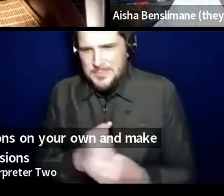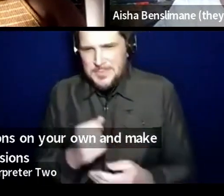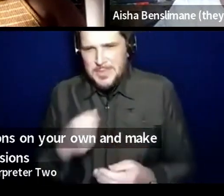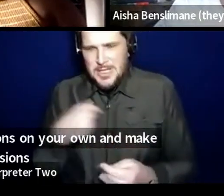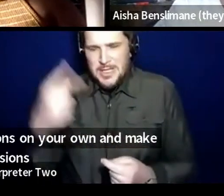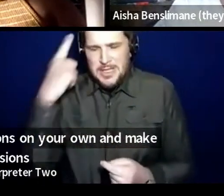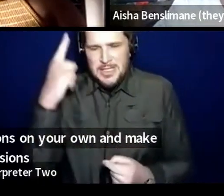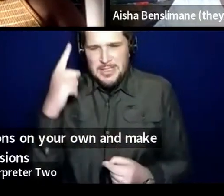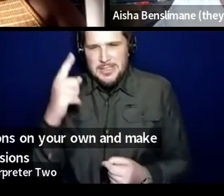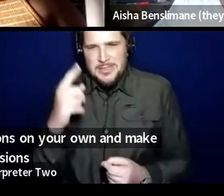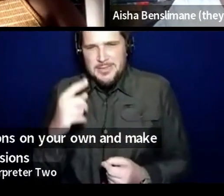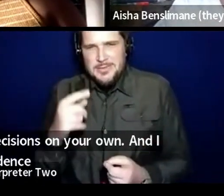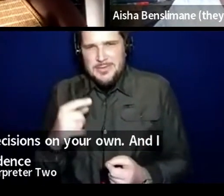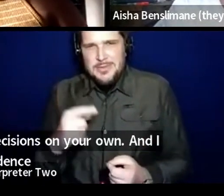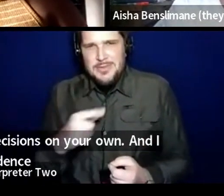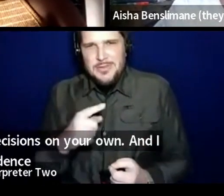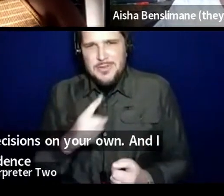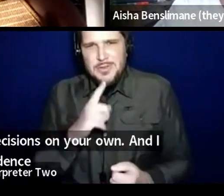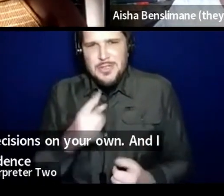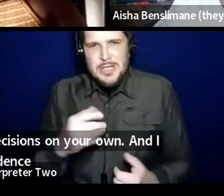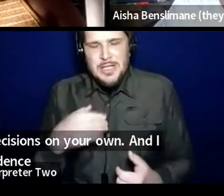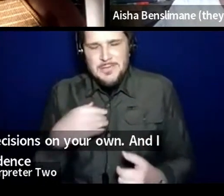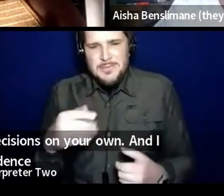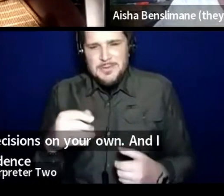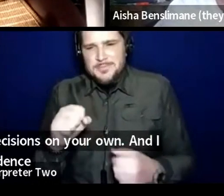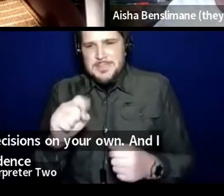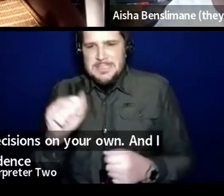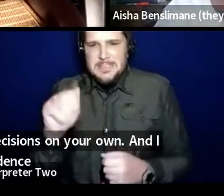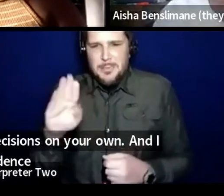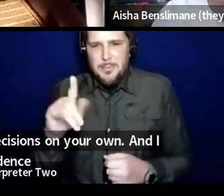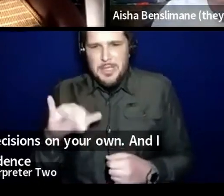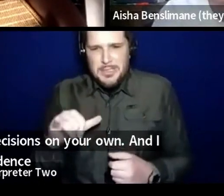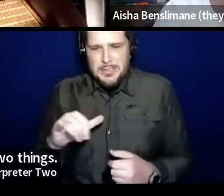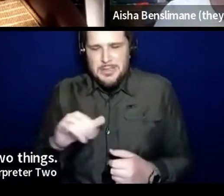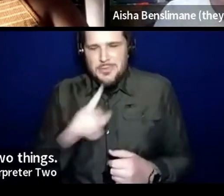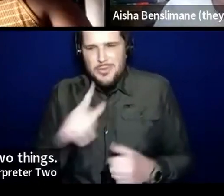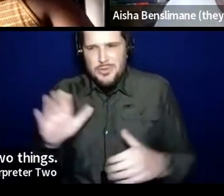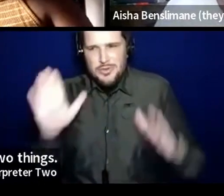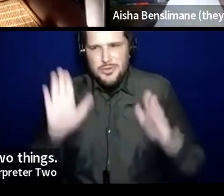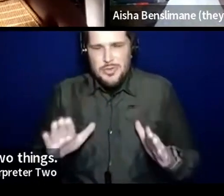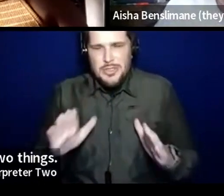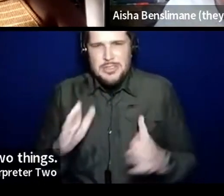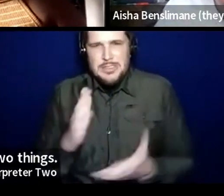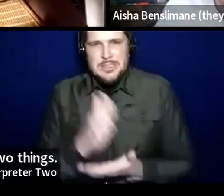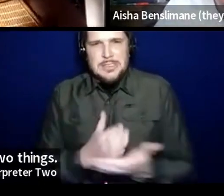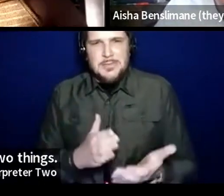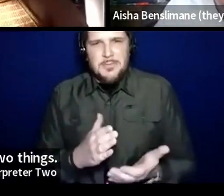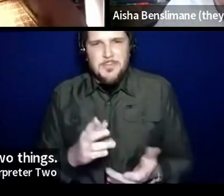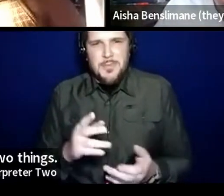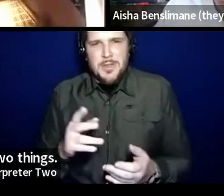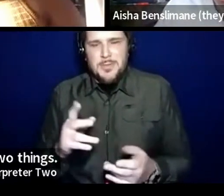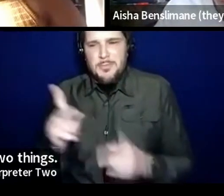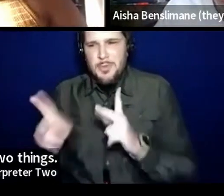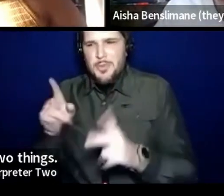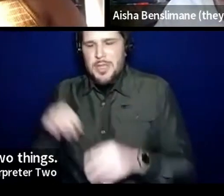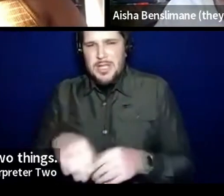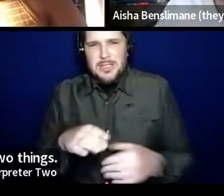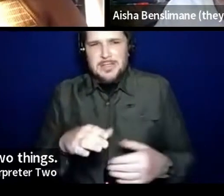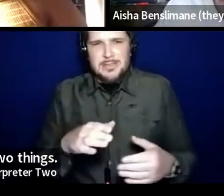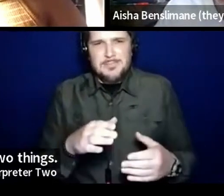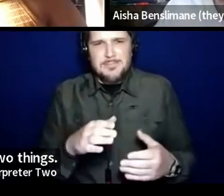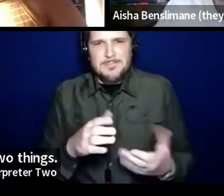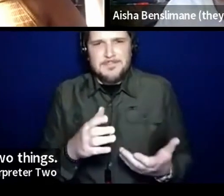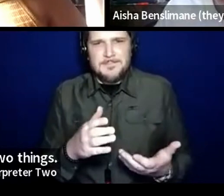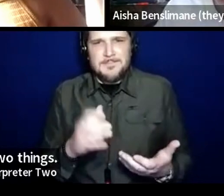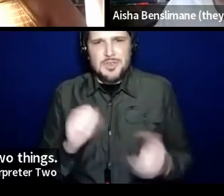think housing provides a stability that it would be so great that folks in certain embodiments could